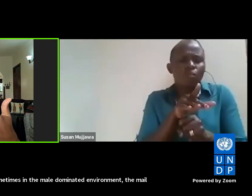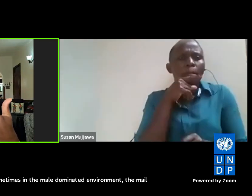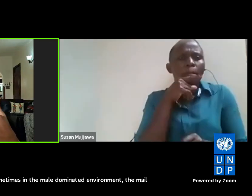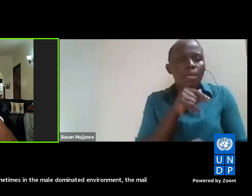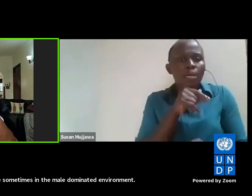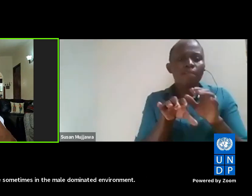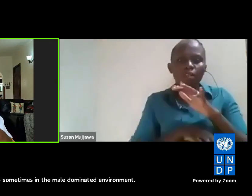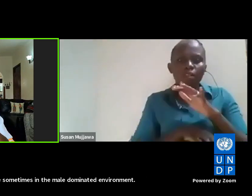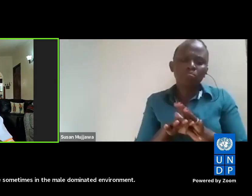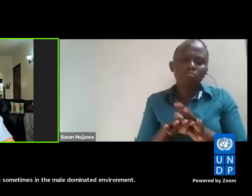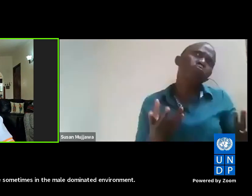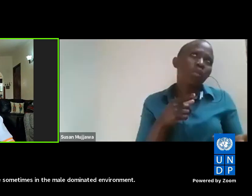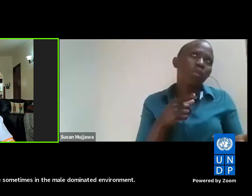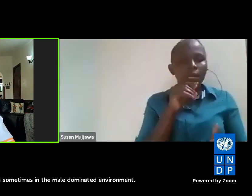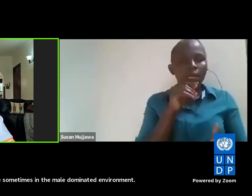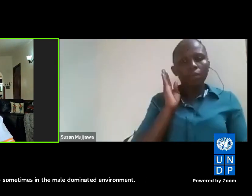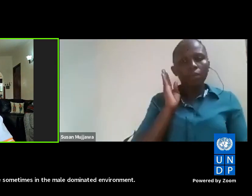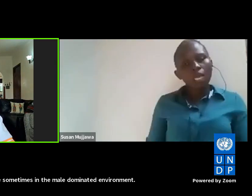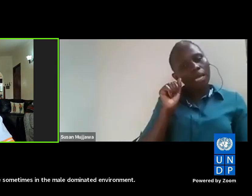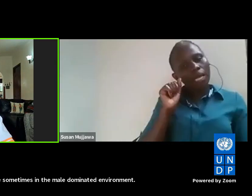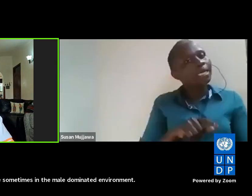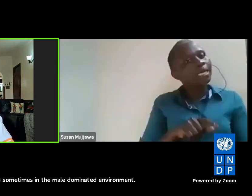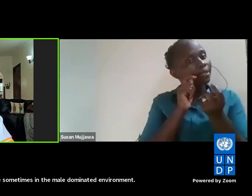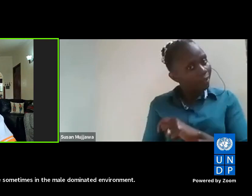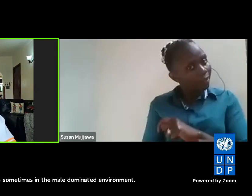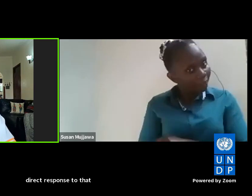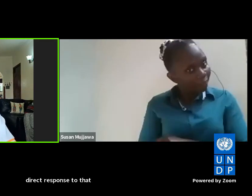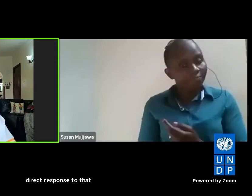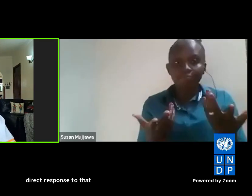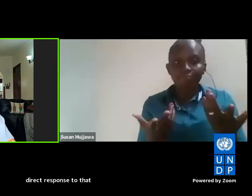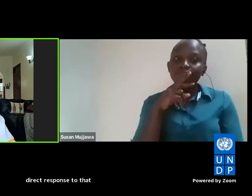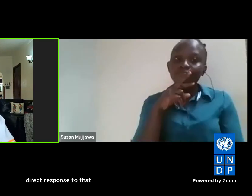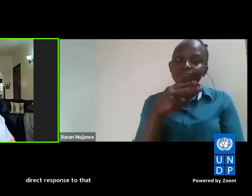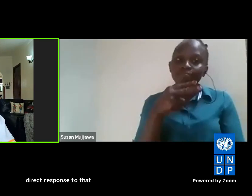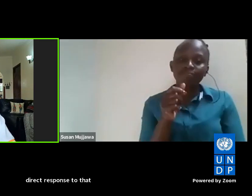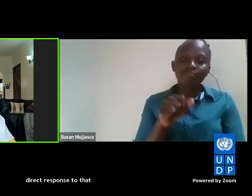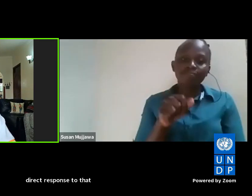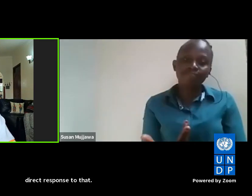need to change. Do you want to respond to that, Bana or Phyllis?